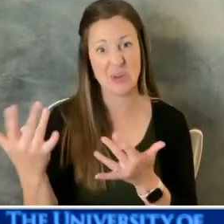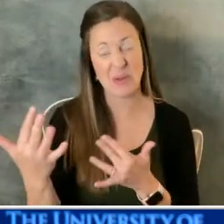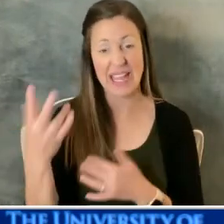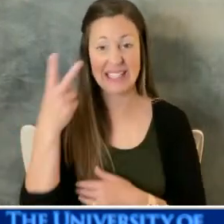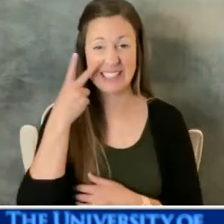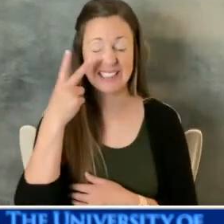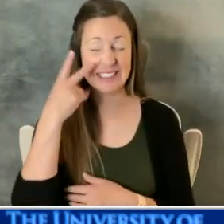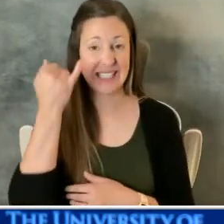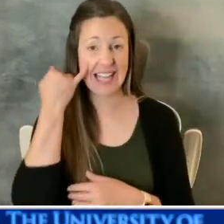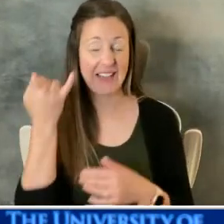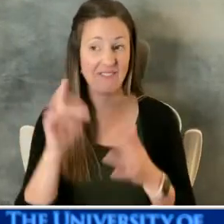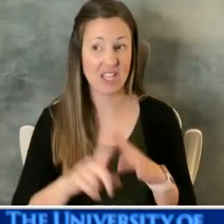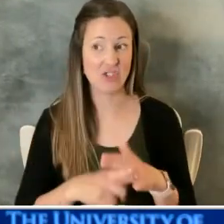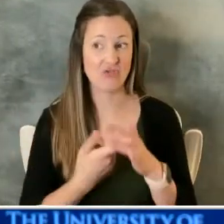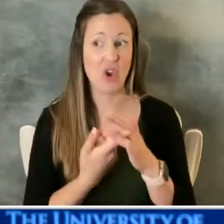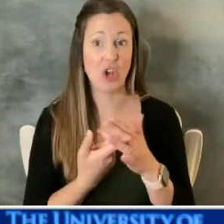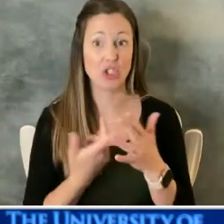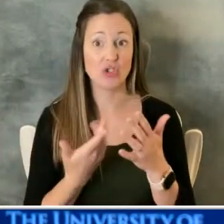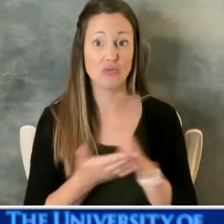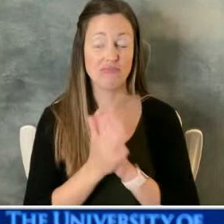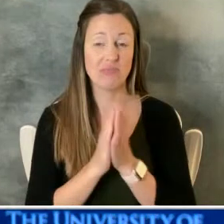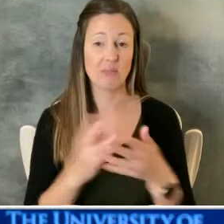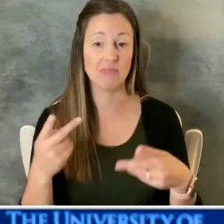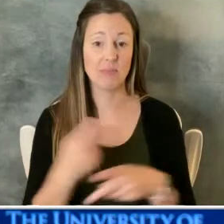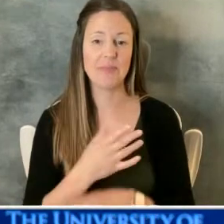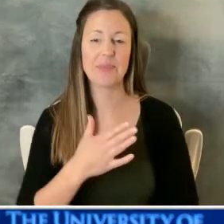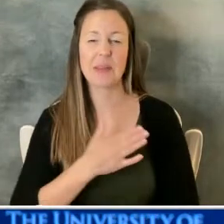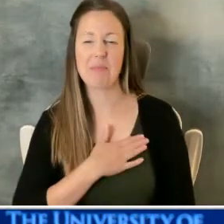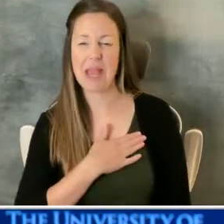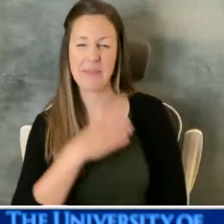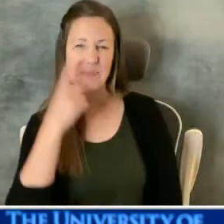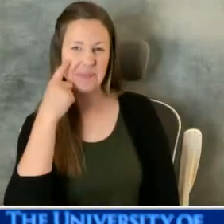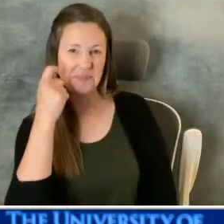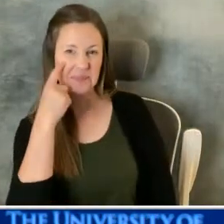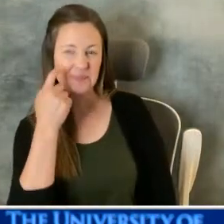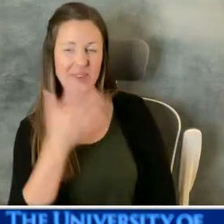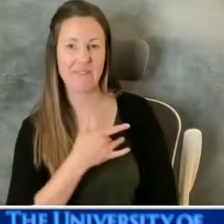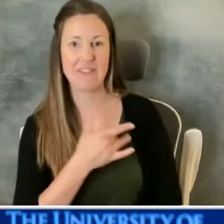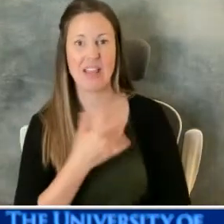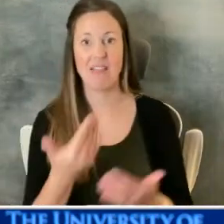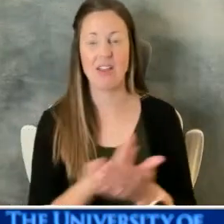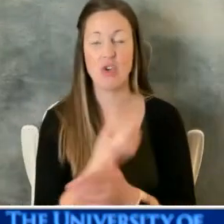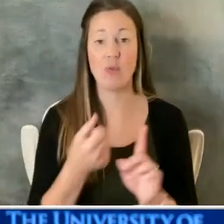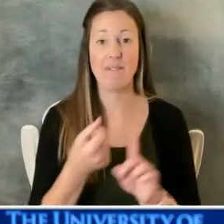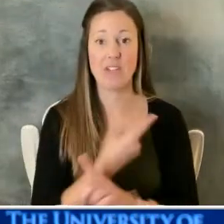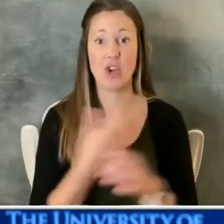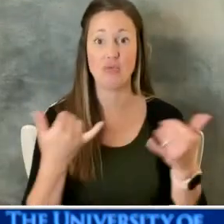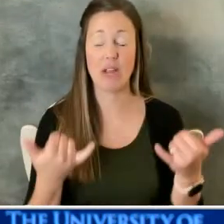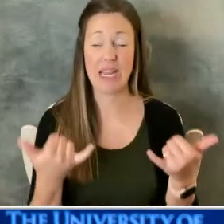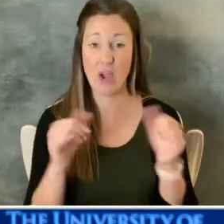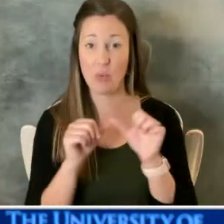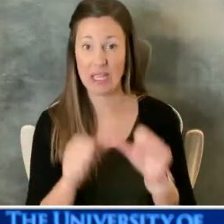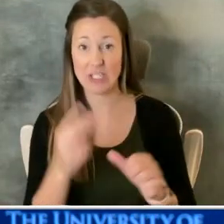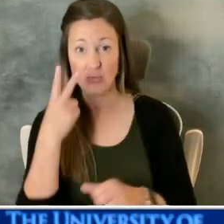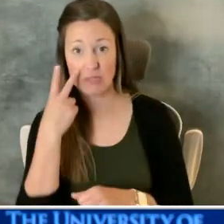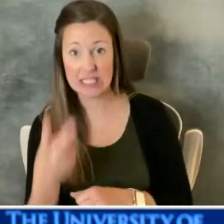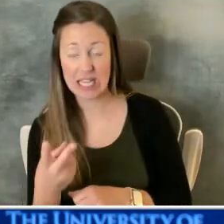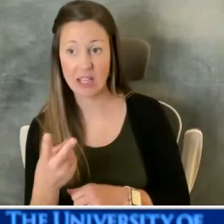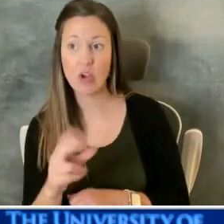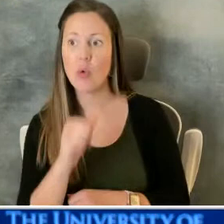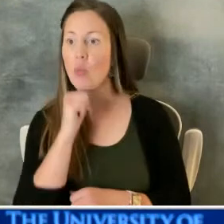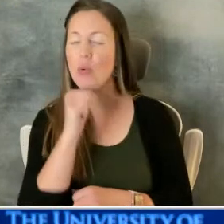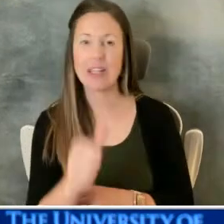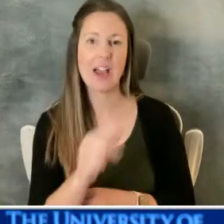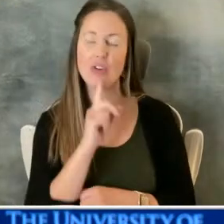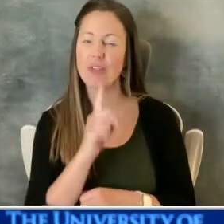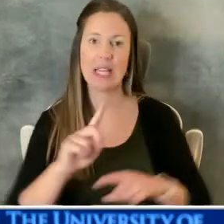start to predominate. My hypothesis is, though, that any new variant right now that we continue to see will not be incredibly different